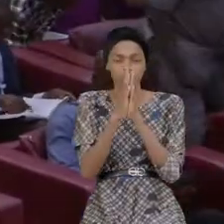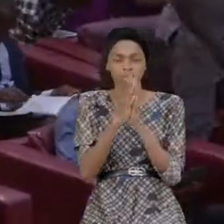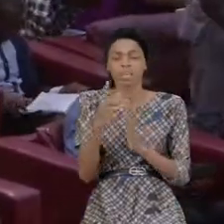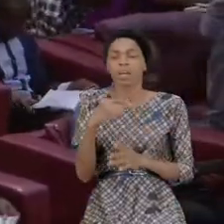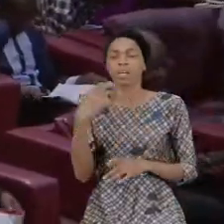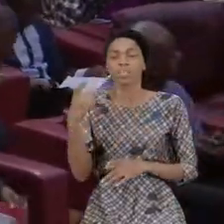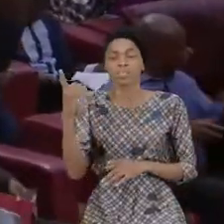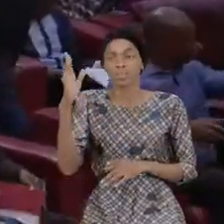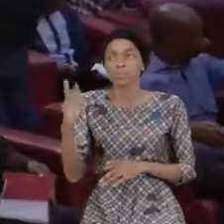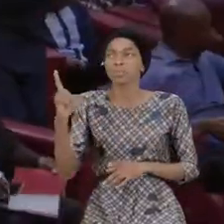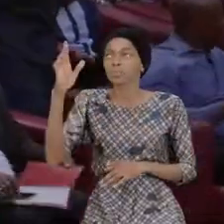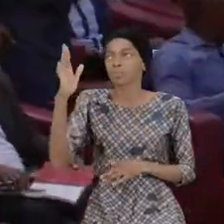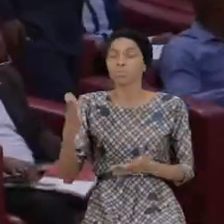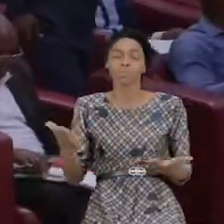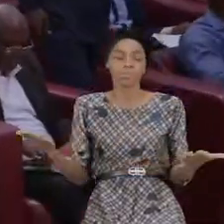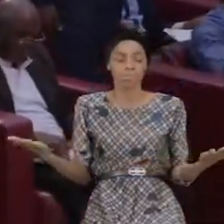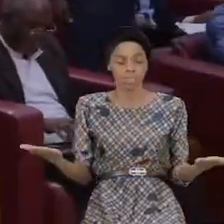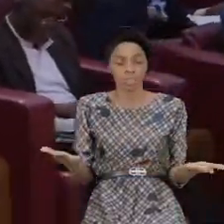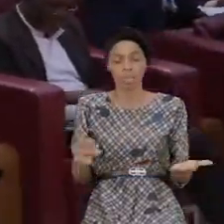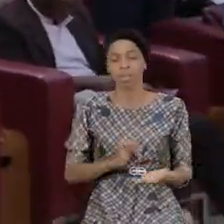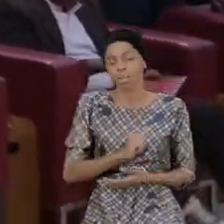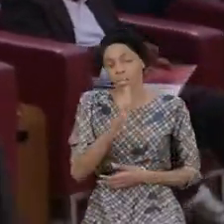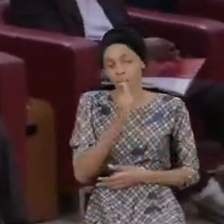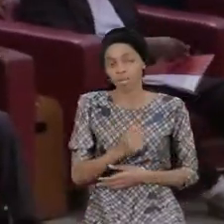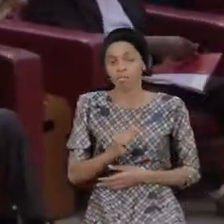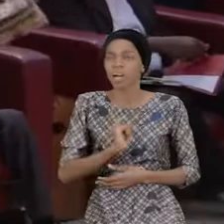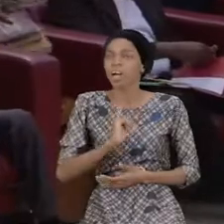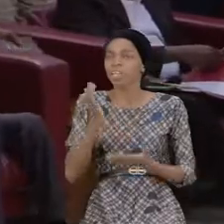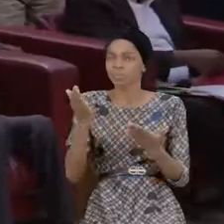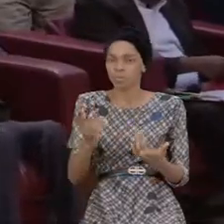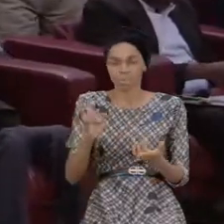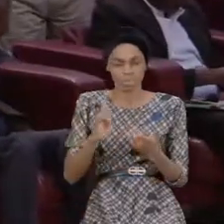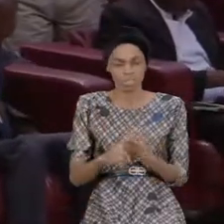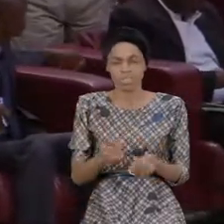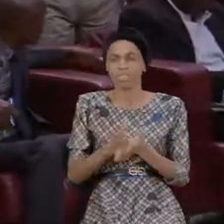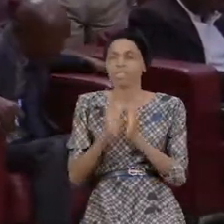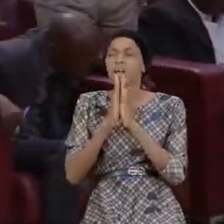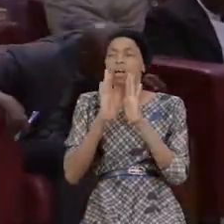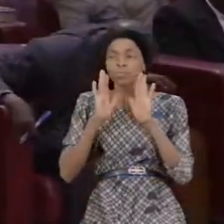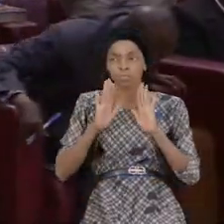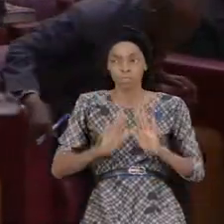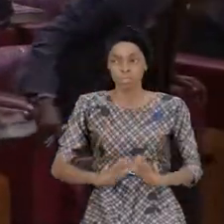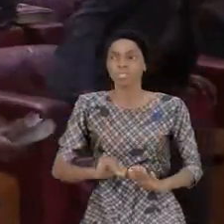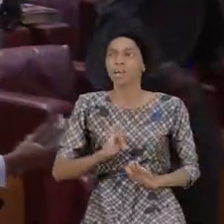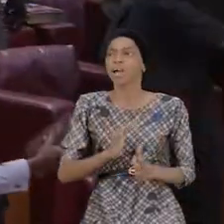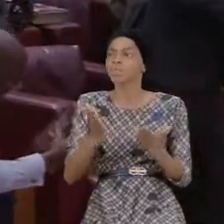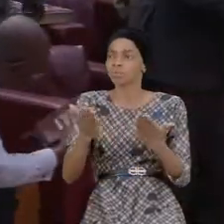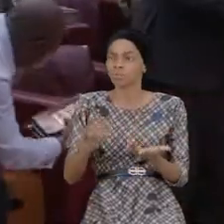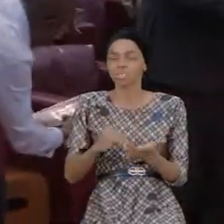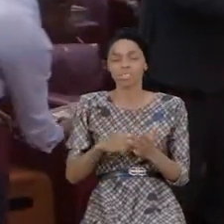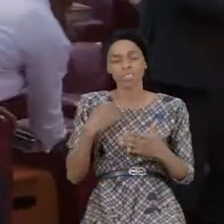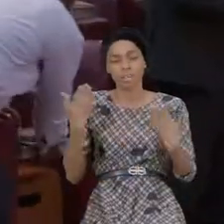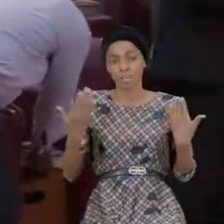I am. I want this peace. I want this joy. I